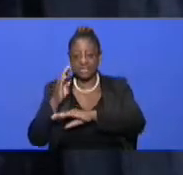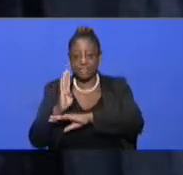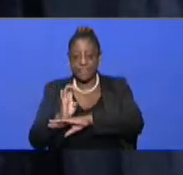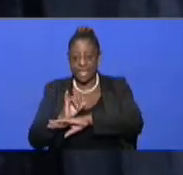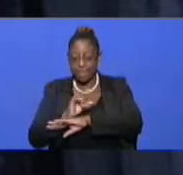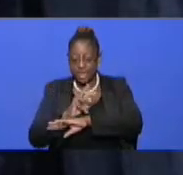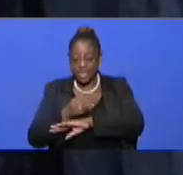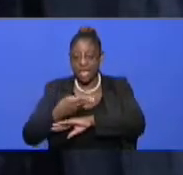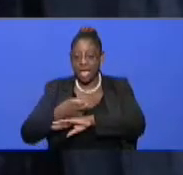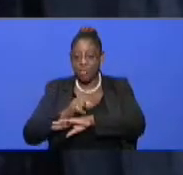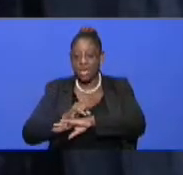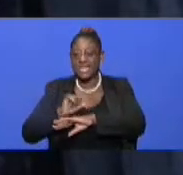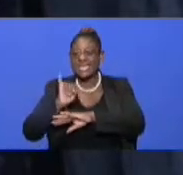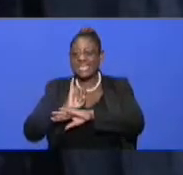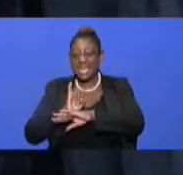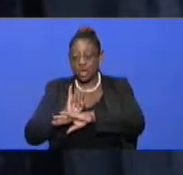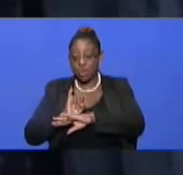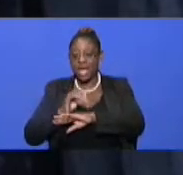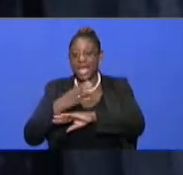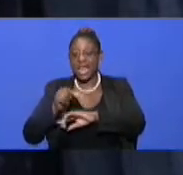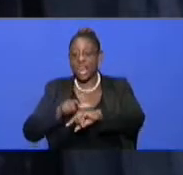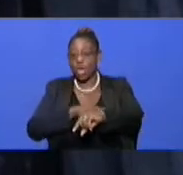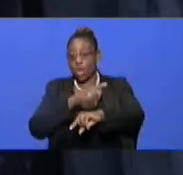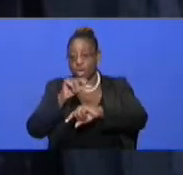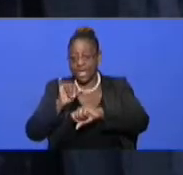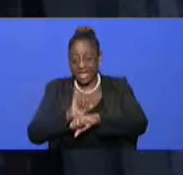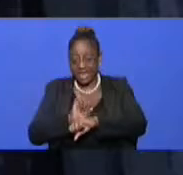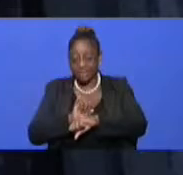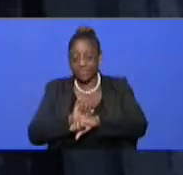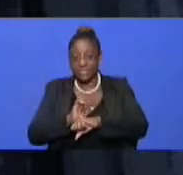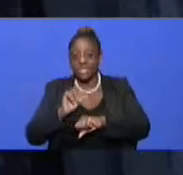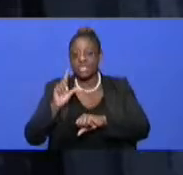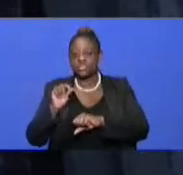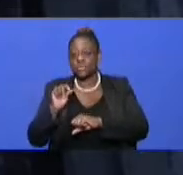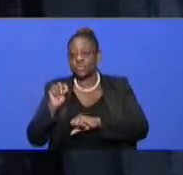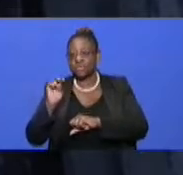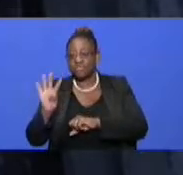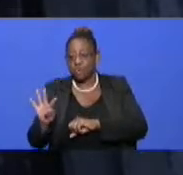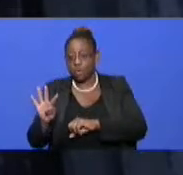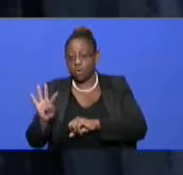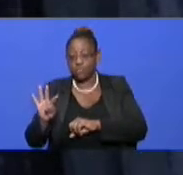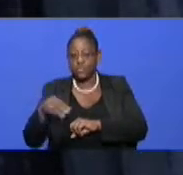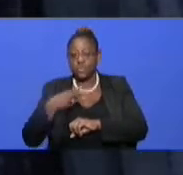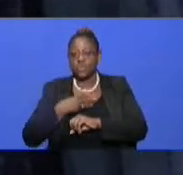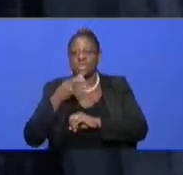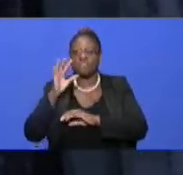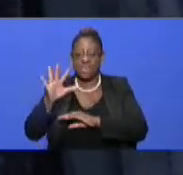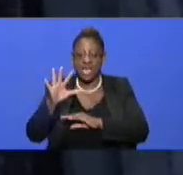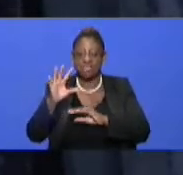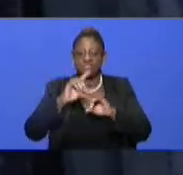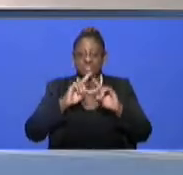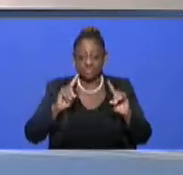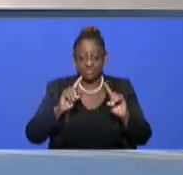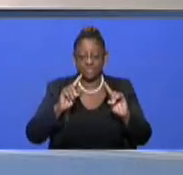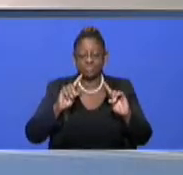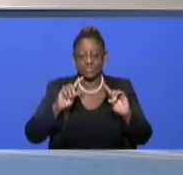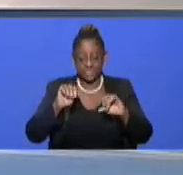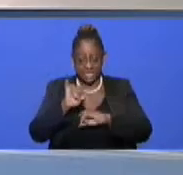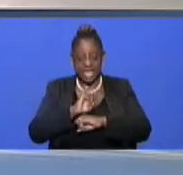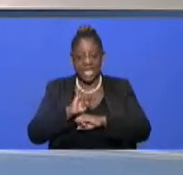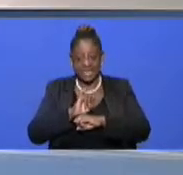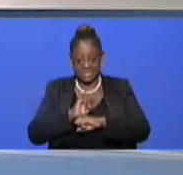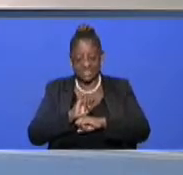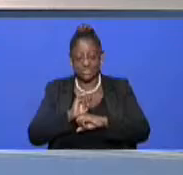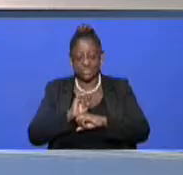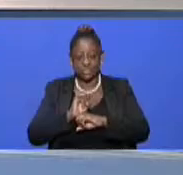Exuma, Inagua, and we intend to do Long Island. And in 2024, we will do 5 more islands.